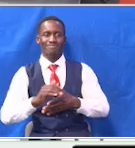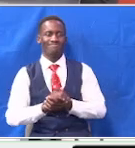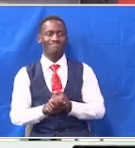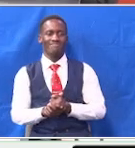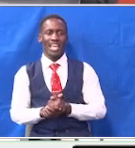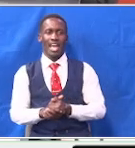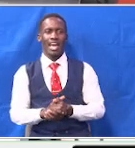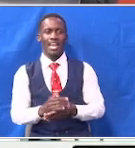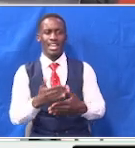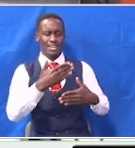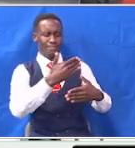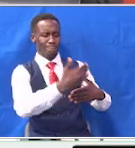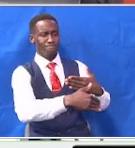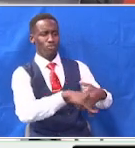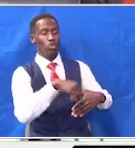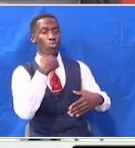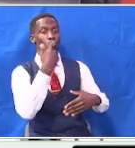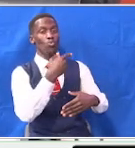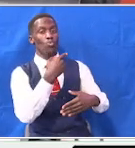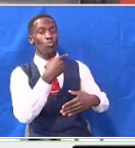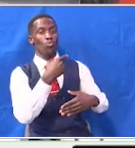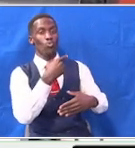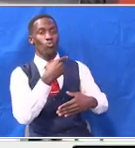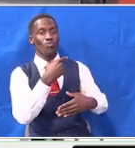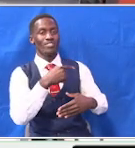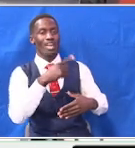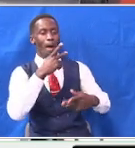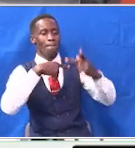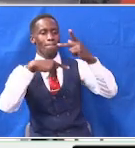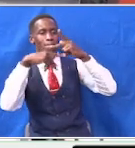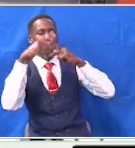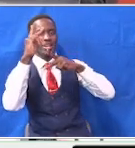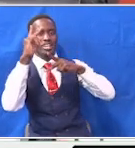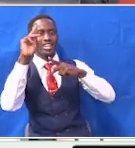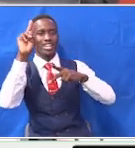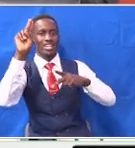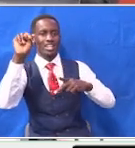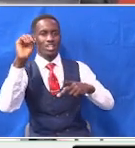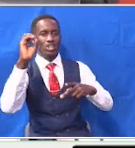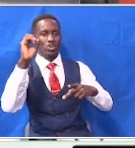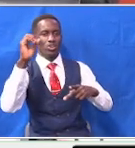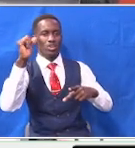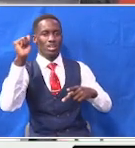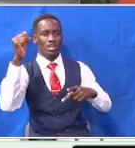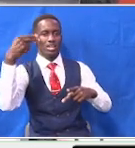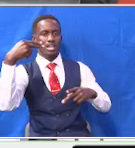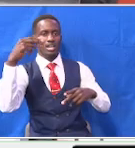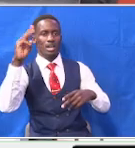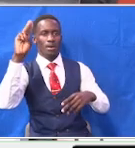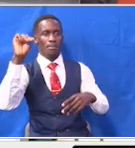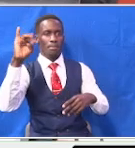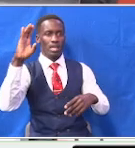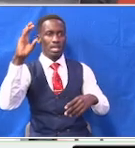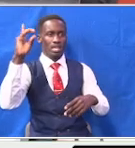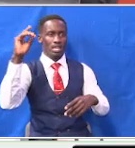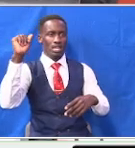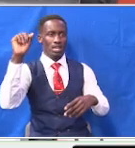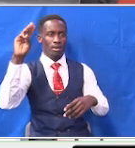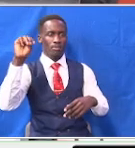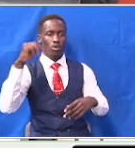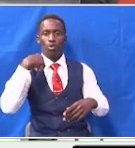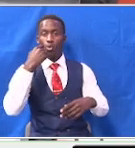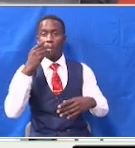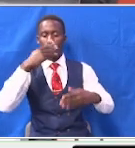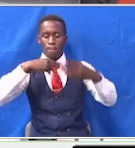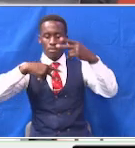And of course, next to him is Professor Noah Midamba. Karibu sana. Asante. He is a professor